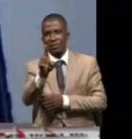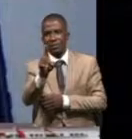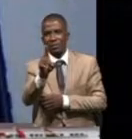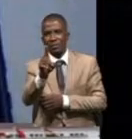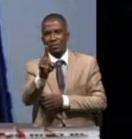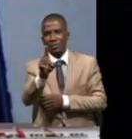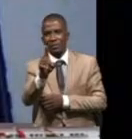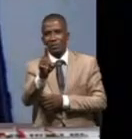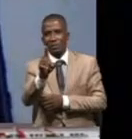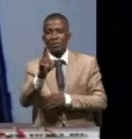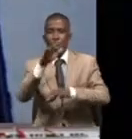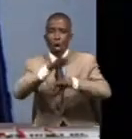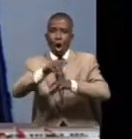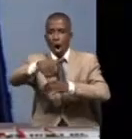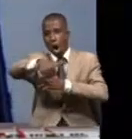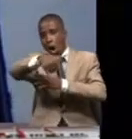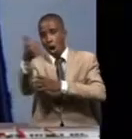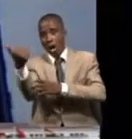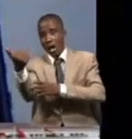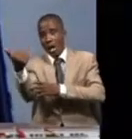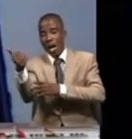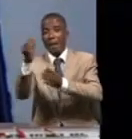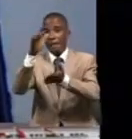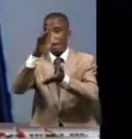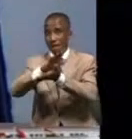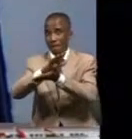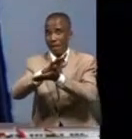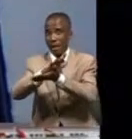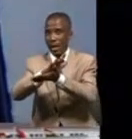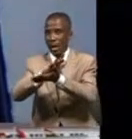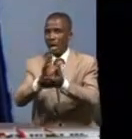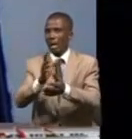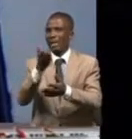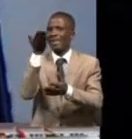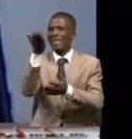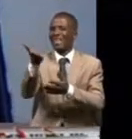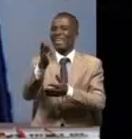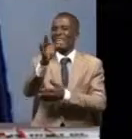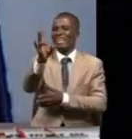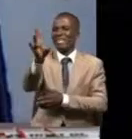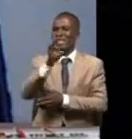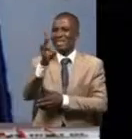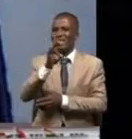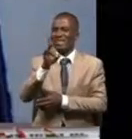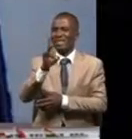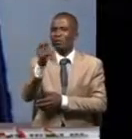and on another sheet he gets